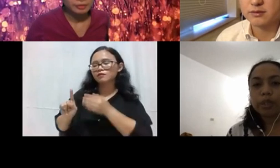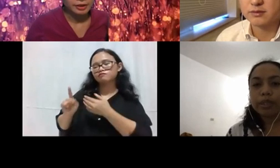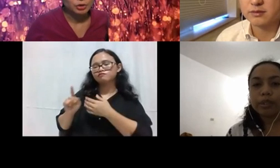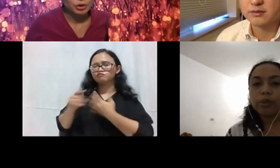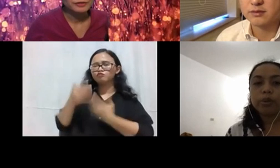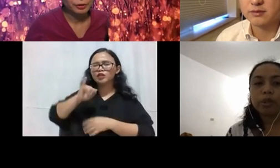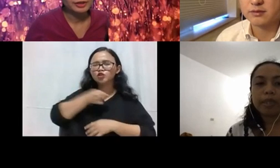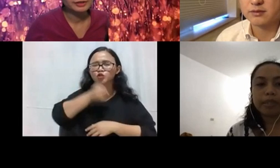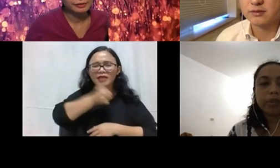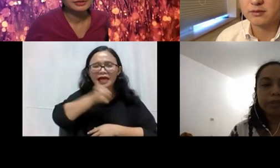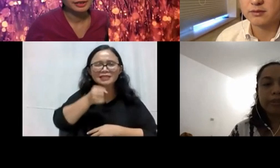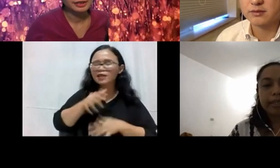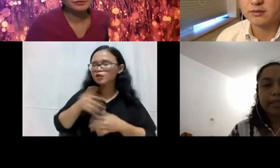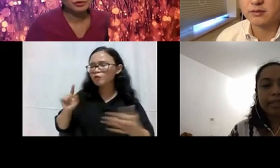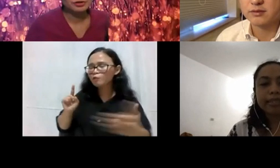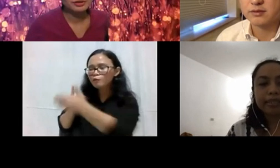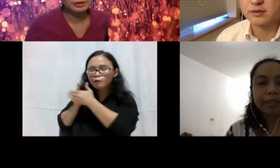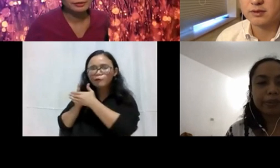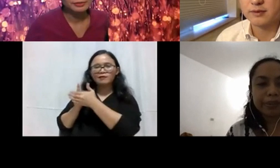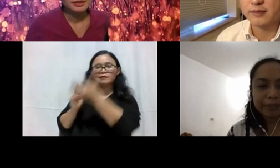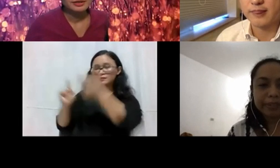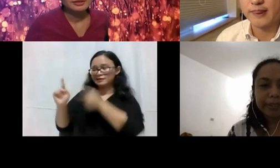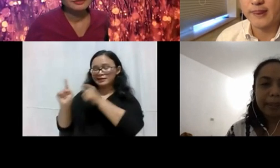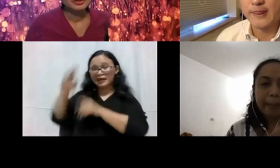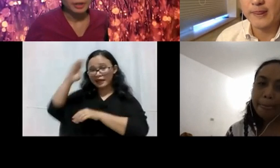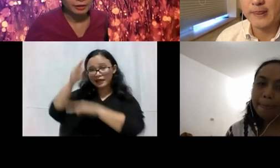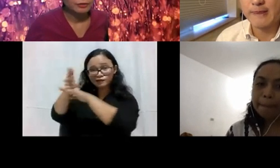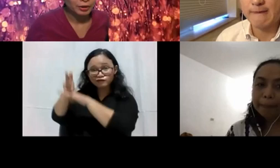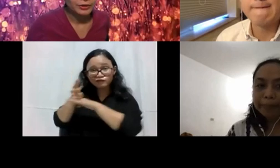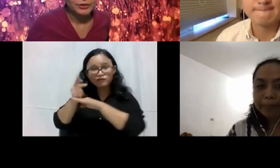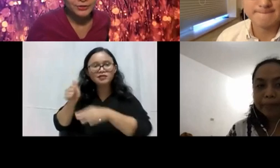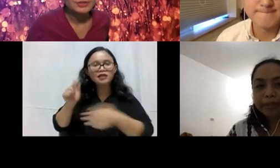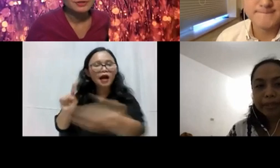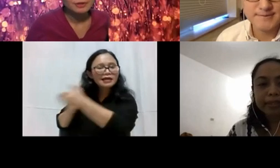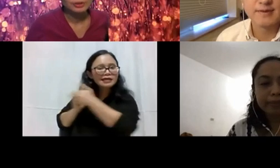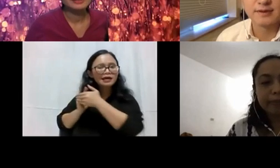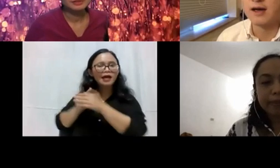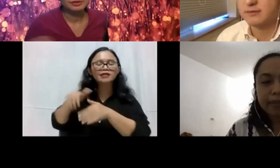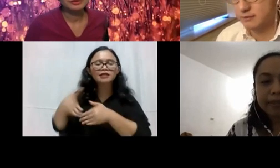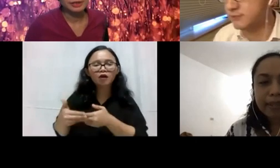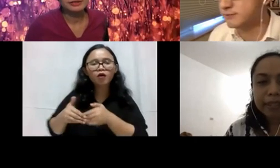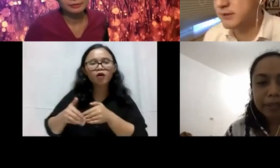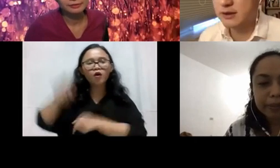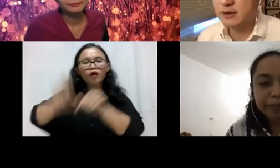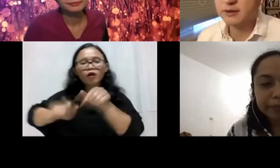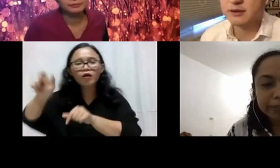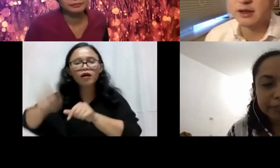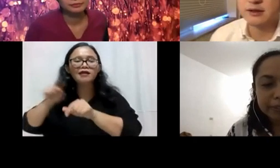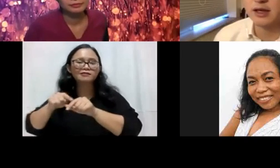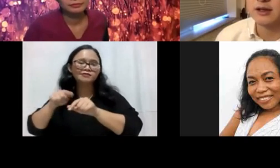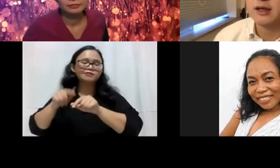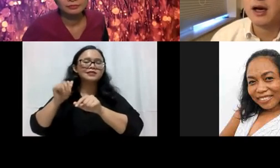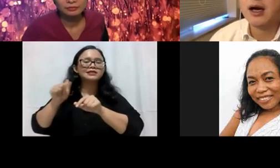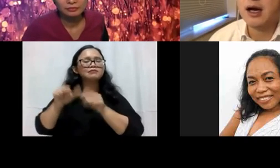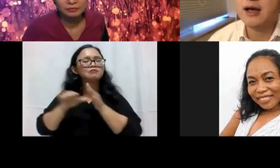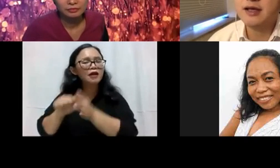to do something to like for this. Thank the you. for the health workers. Yes. So that, Thank you. Got